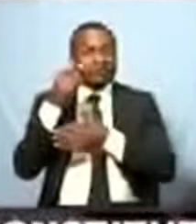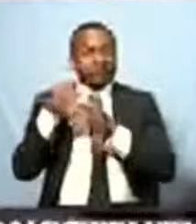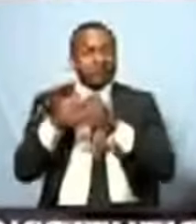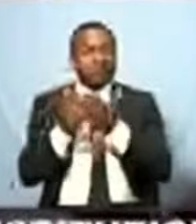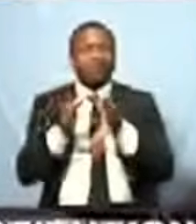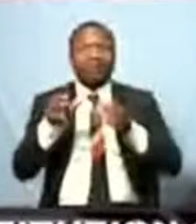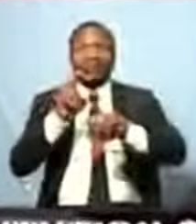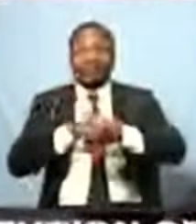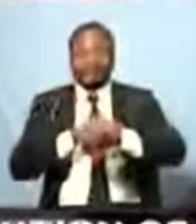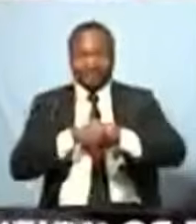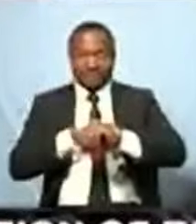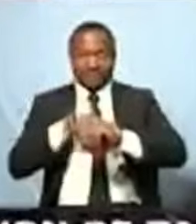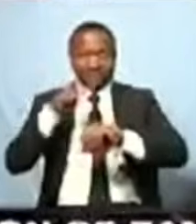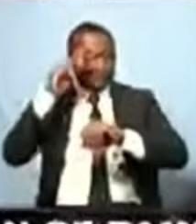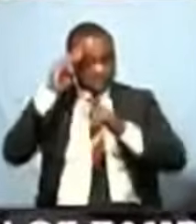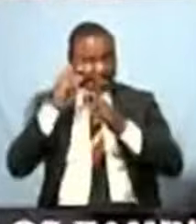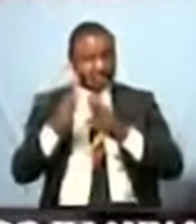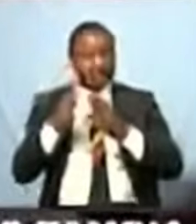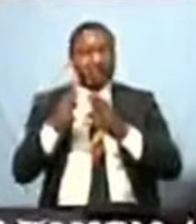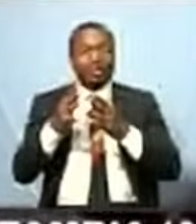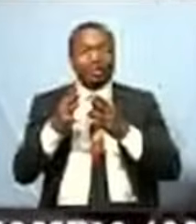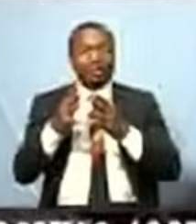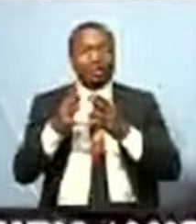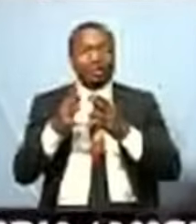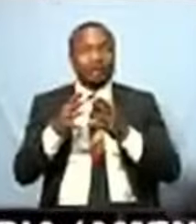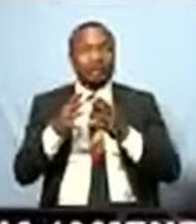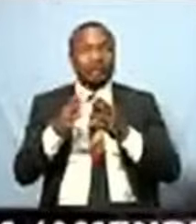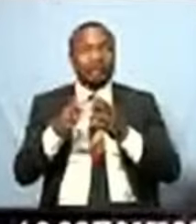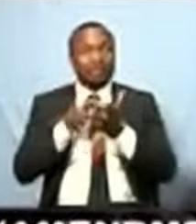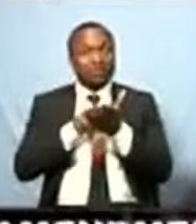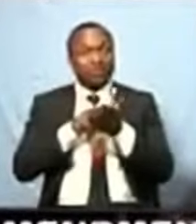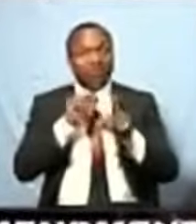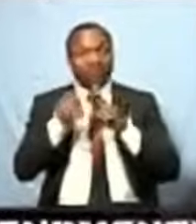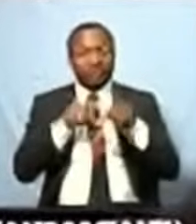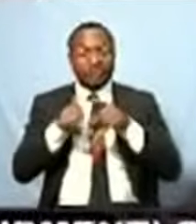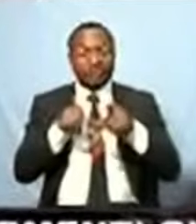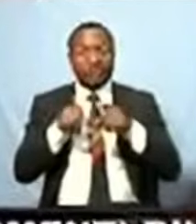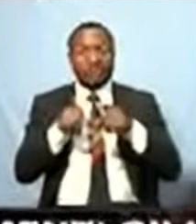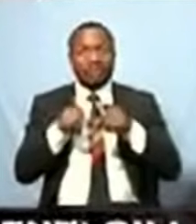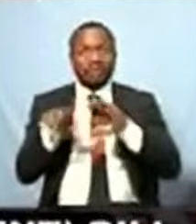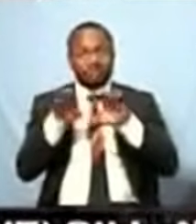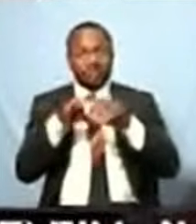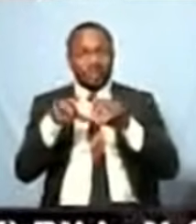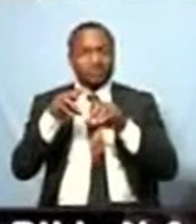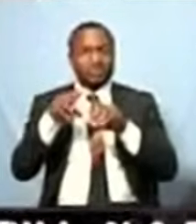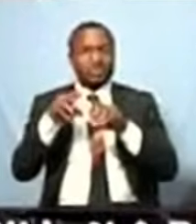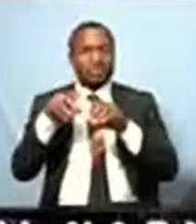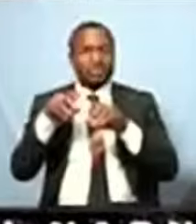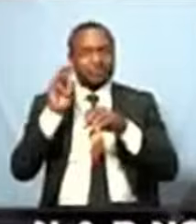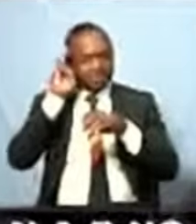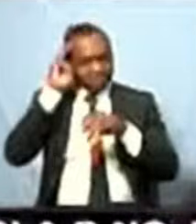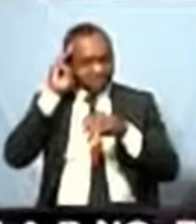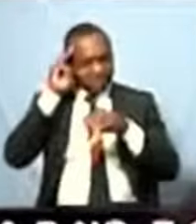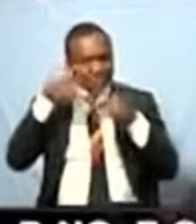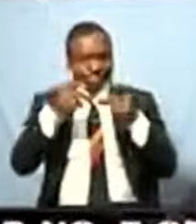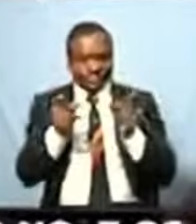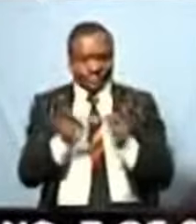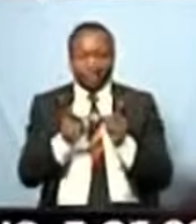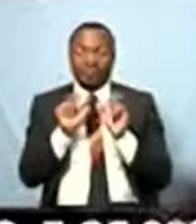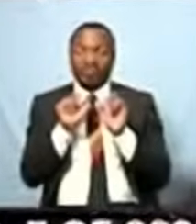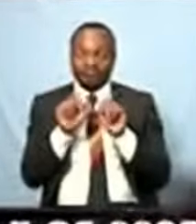have to represent their people effectively when they have to deal with a cabinet portfolio? I think that